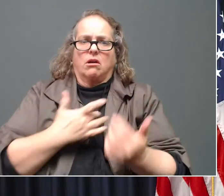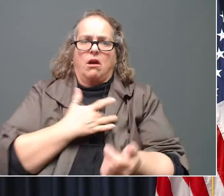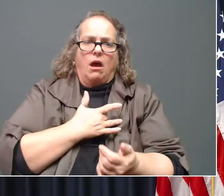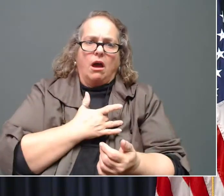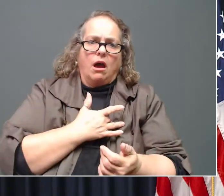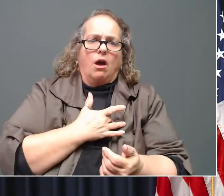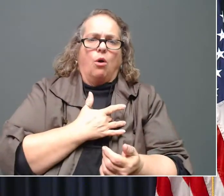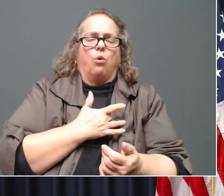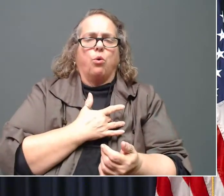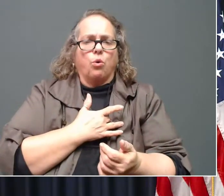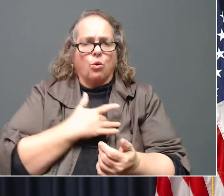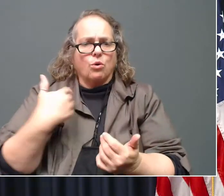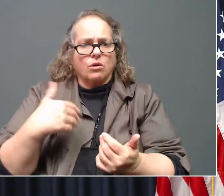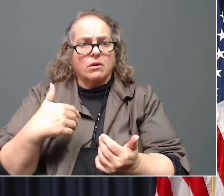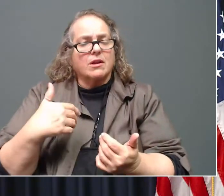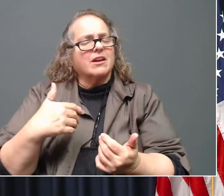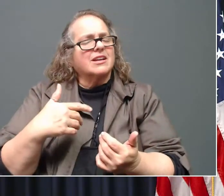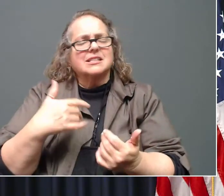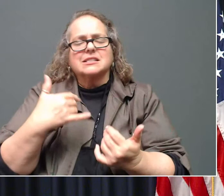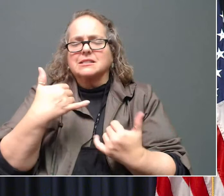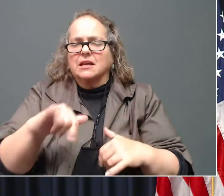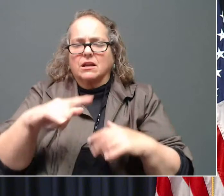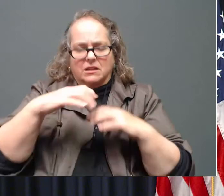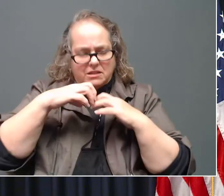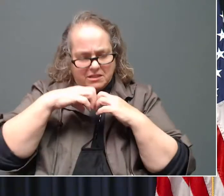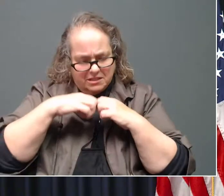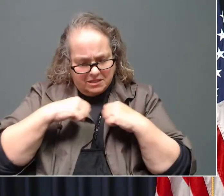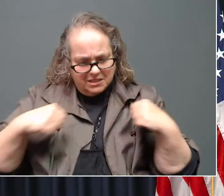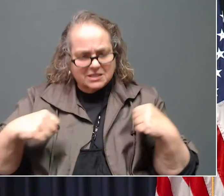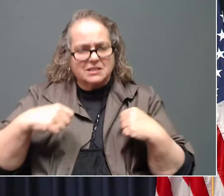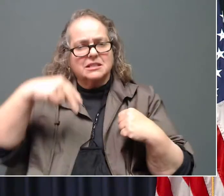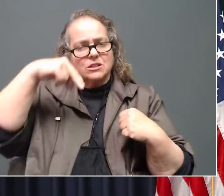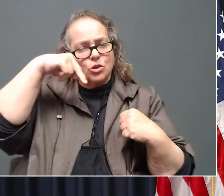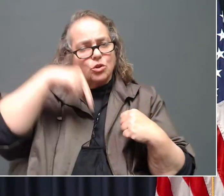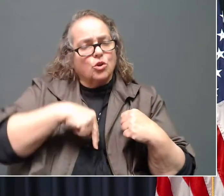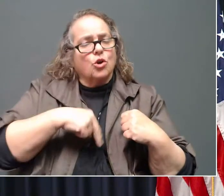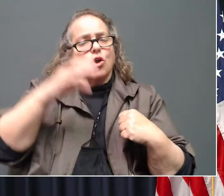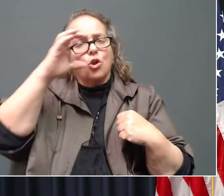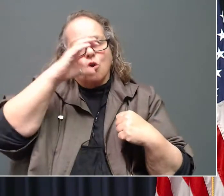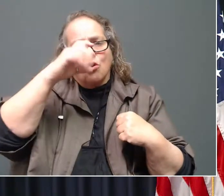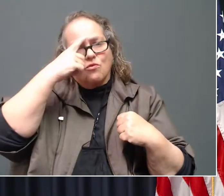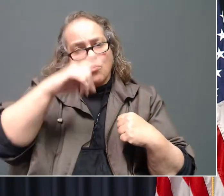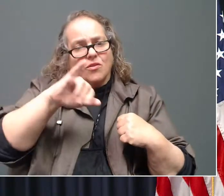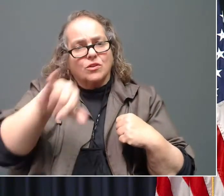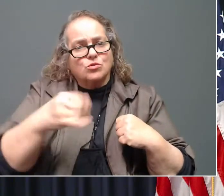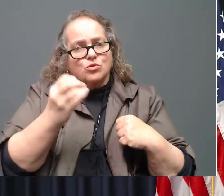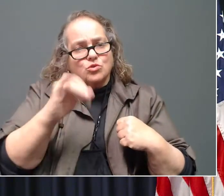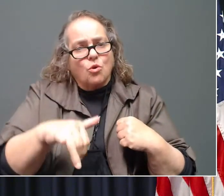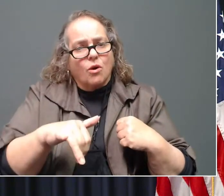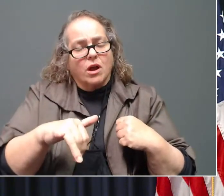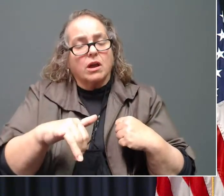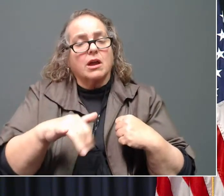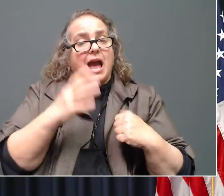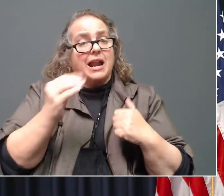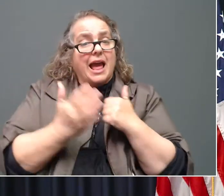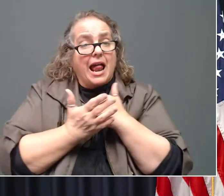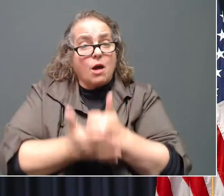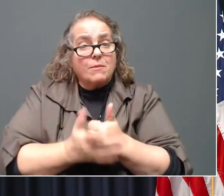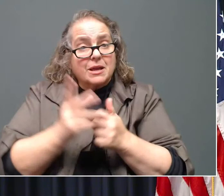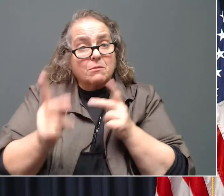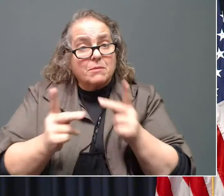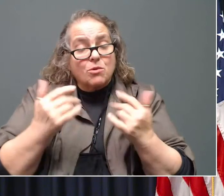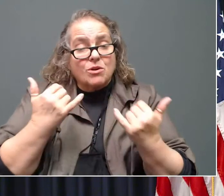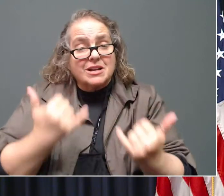in, find that joy, show it for the world to see, because helping people now, especially 11 months into the pandemic, is